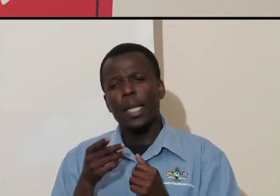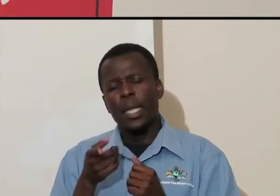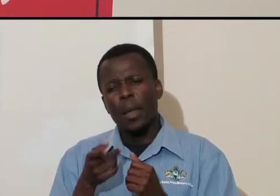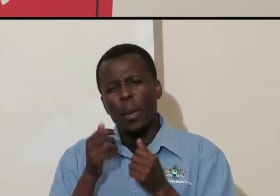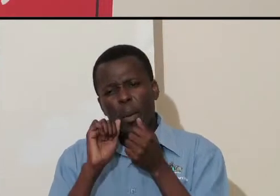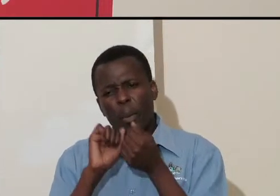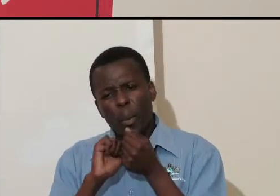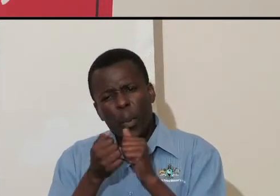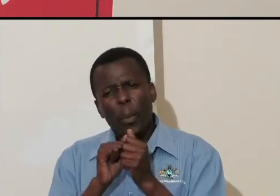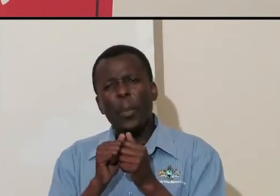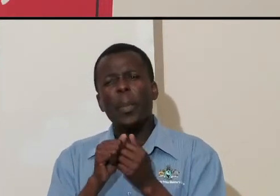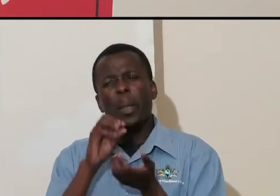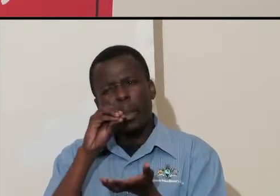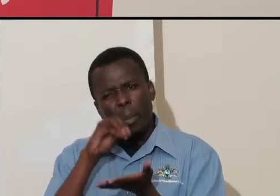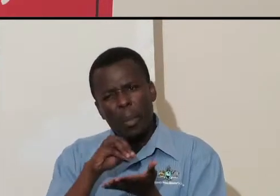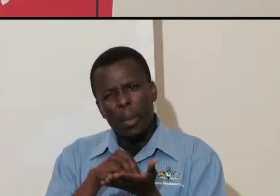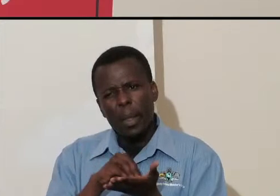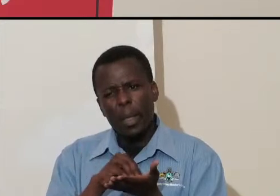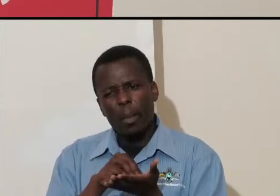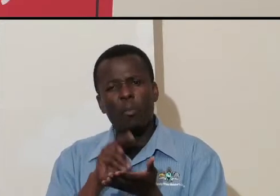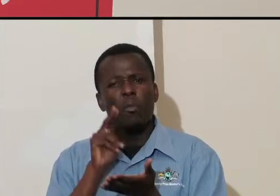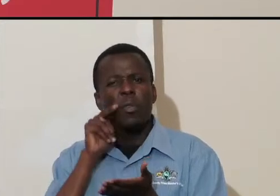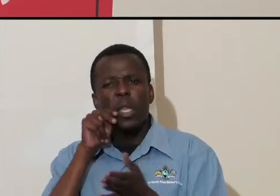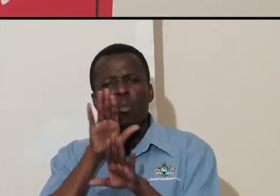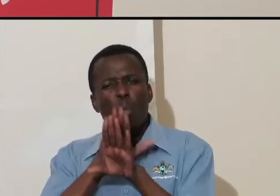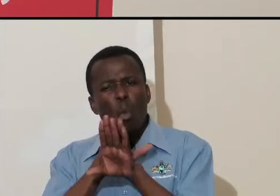still a lot of work to be covered.